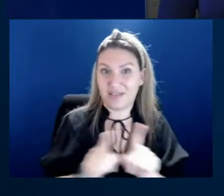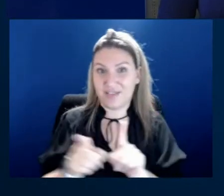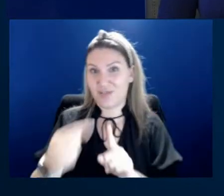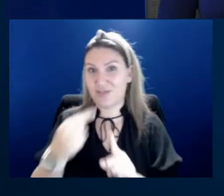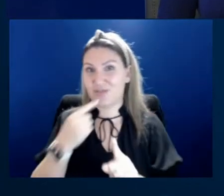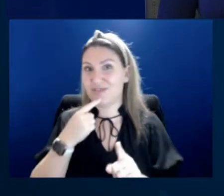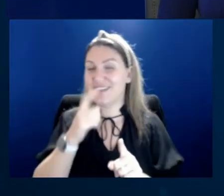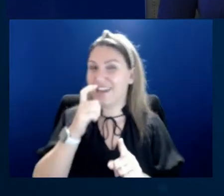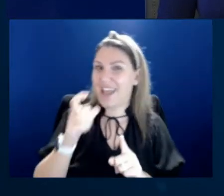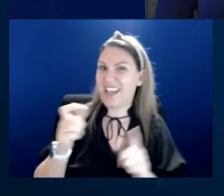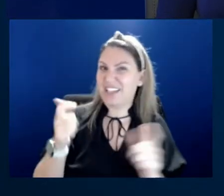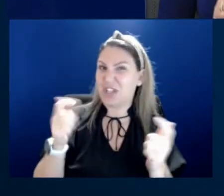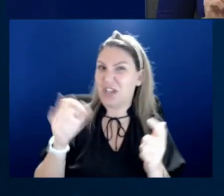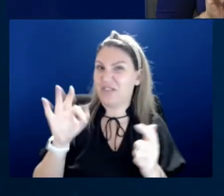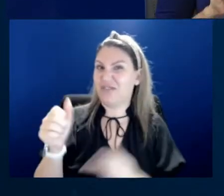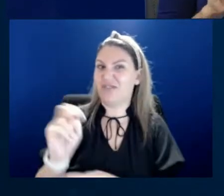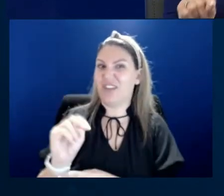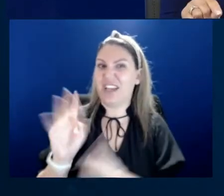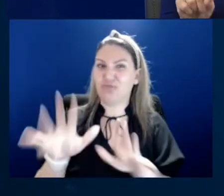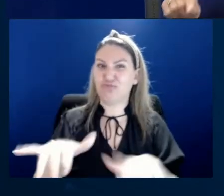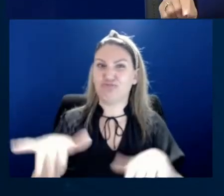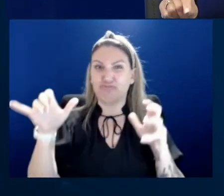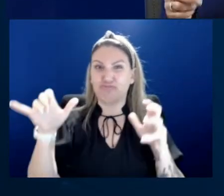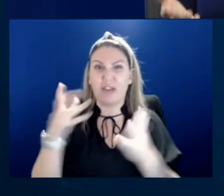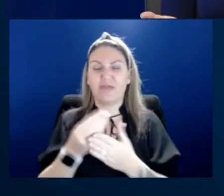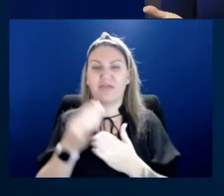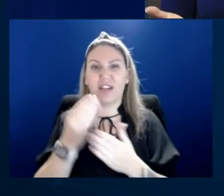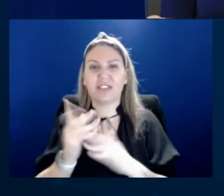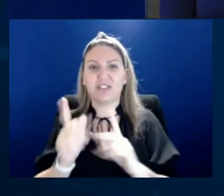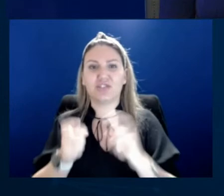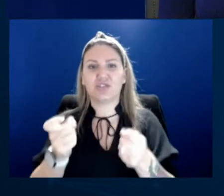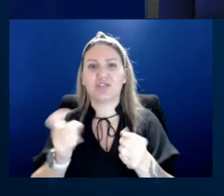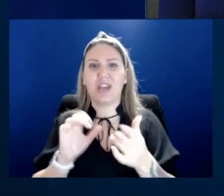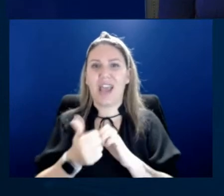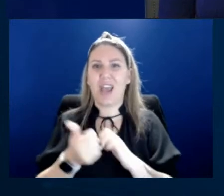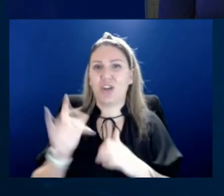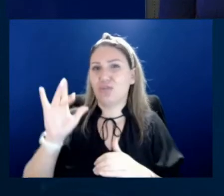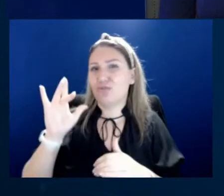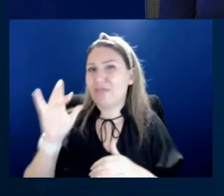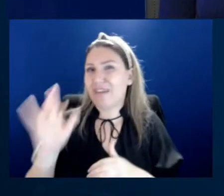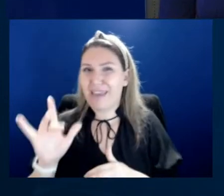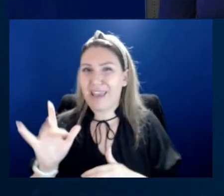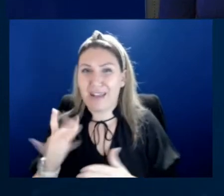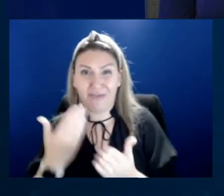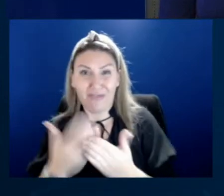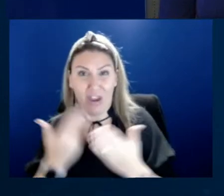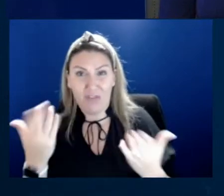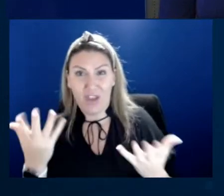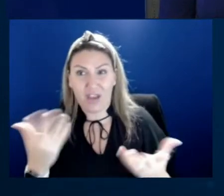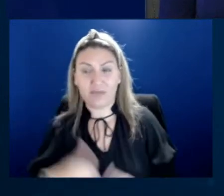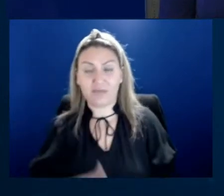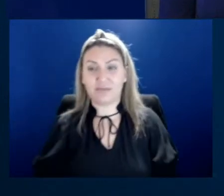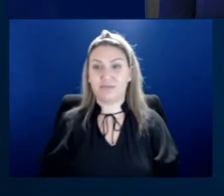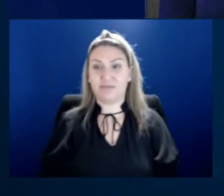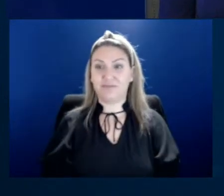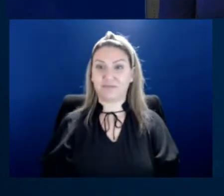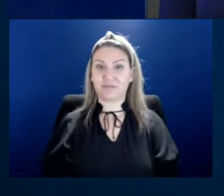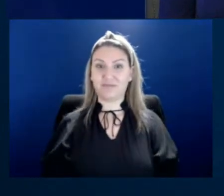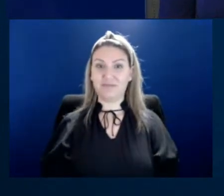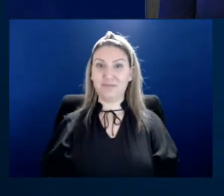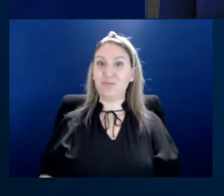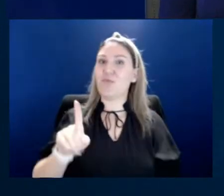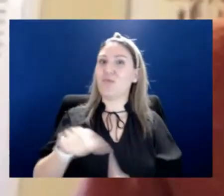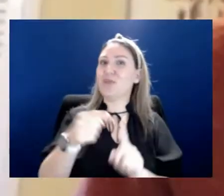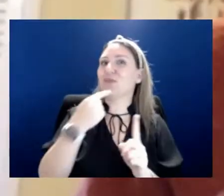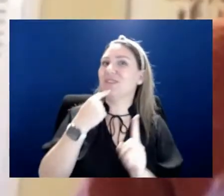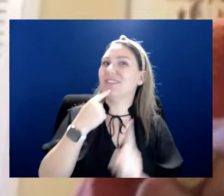crowdfunding charities. Is there any way to click and verify those? well, I'm scared of that word when you say click,